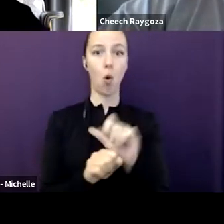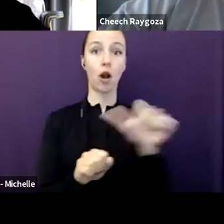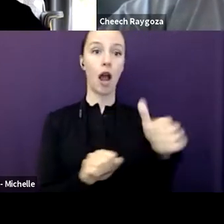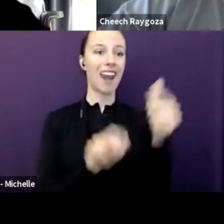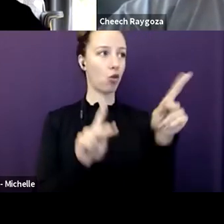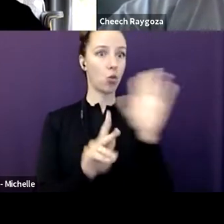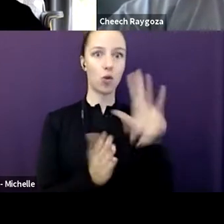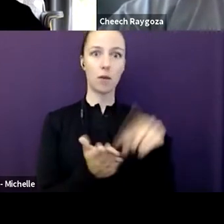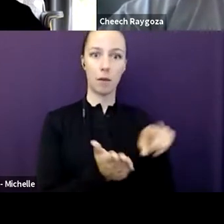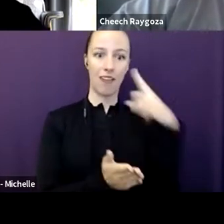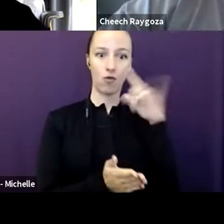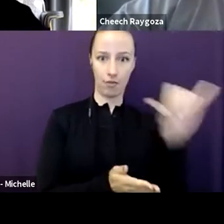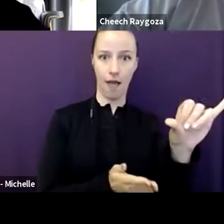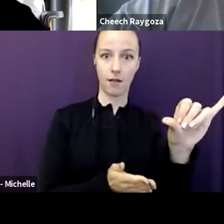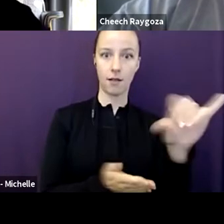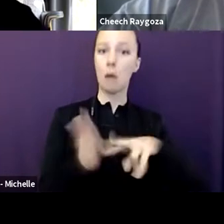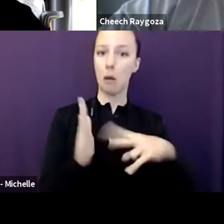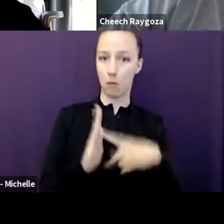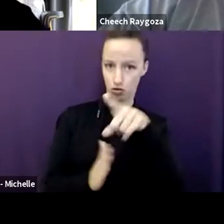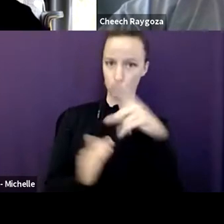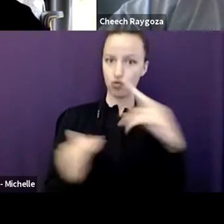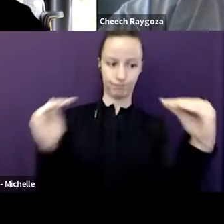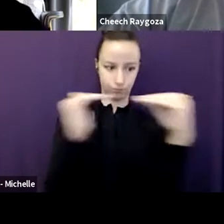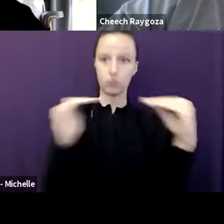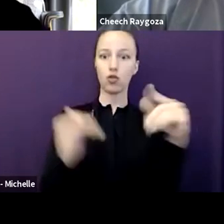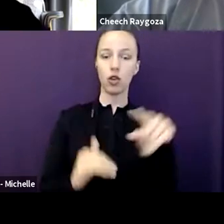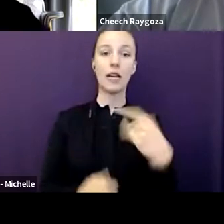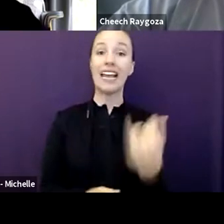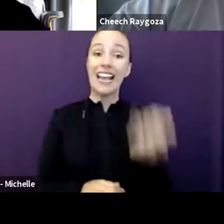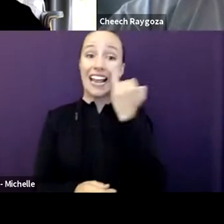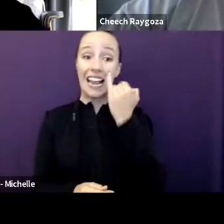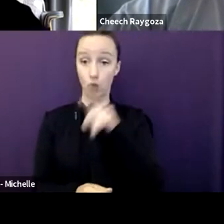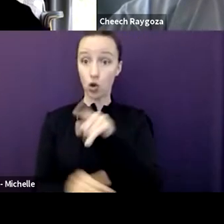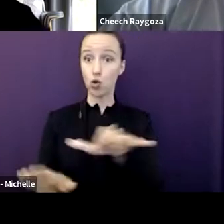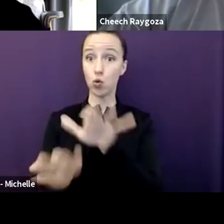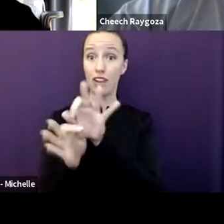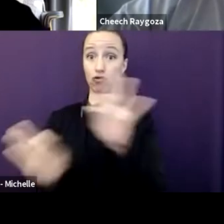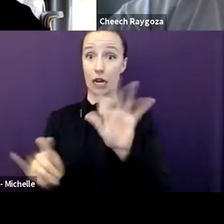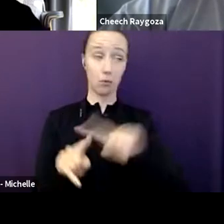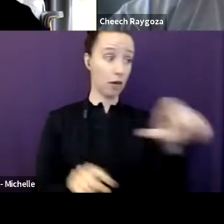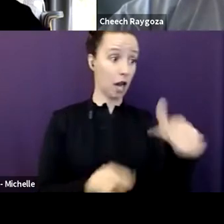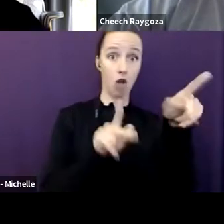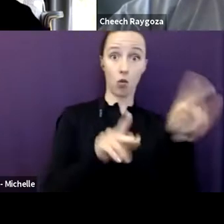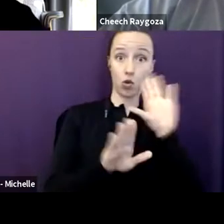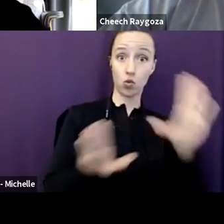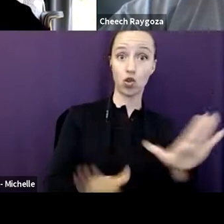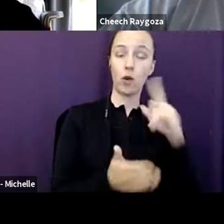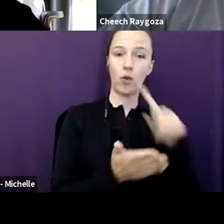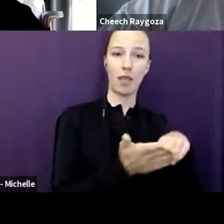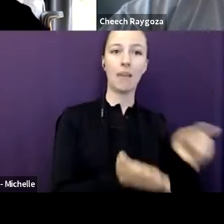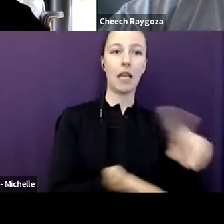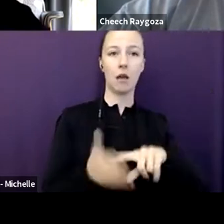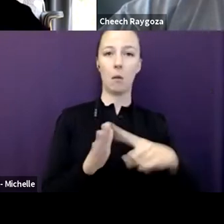getting paid for, right? But when you're doing it for free, that's also taken away from your labor.